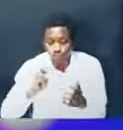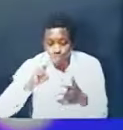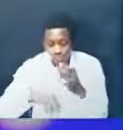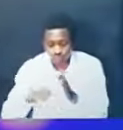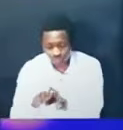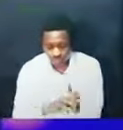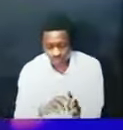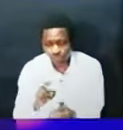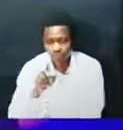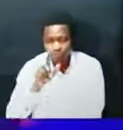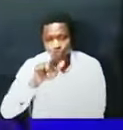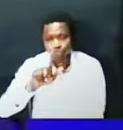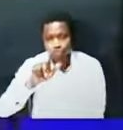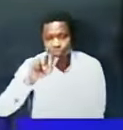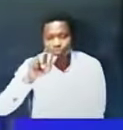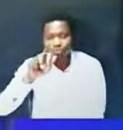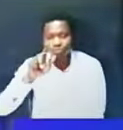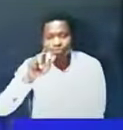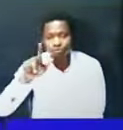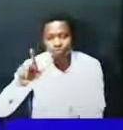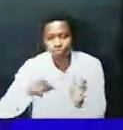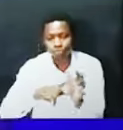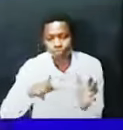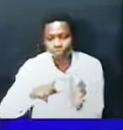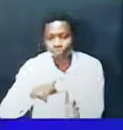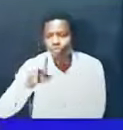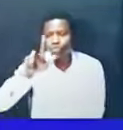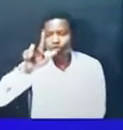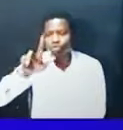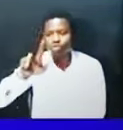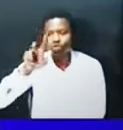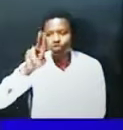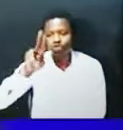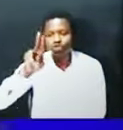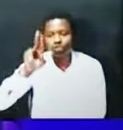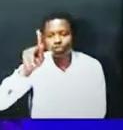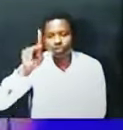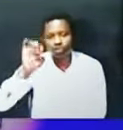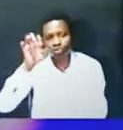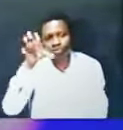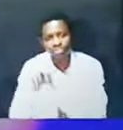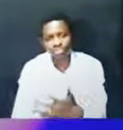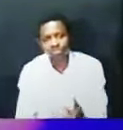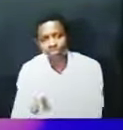hwe Luke asempa no from verse 10. E ti ye no enyimu du no e ko.